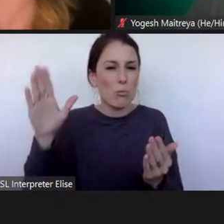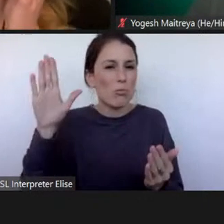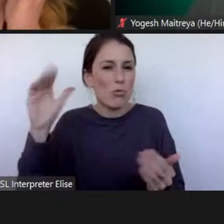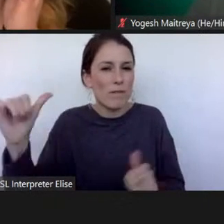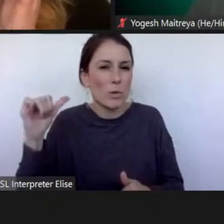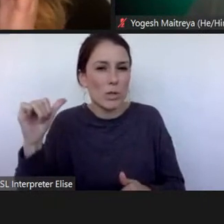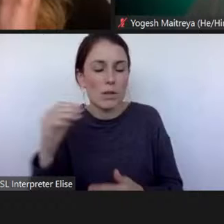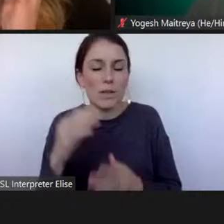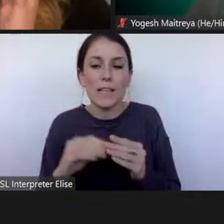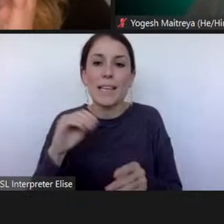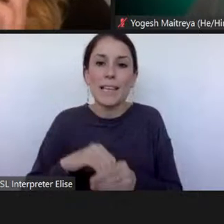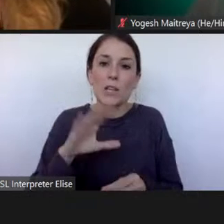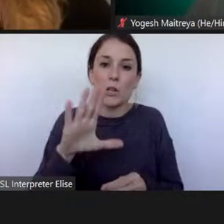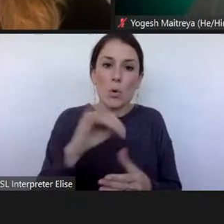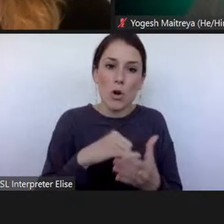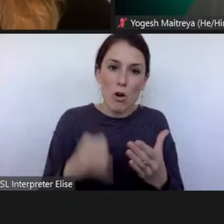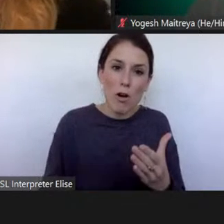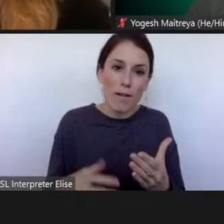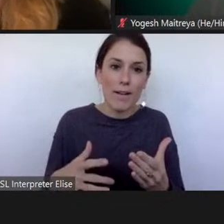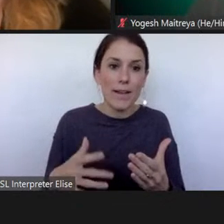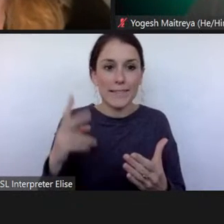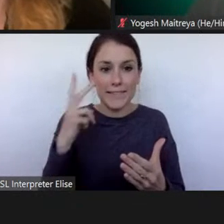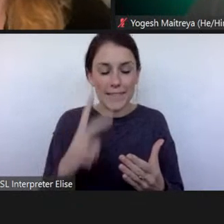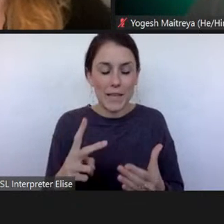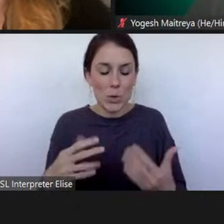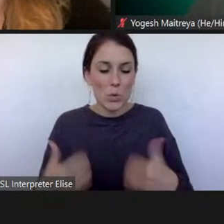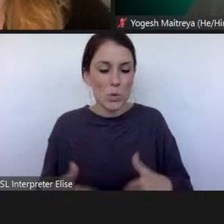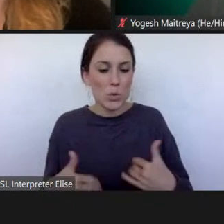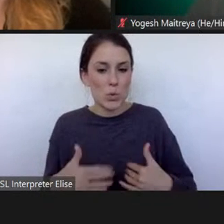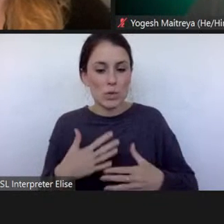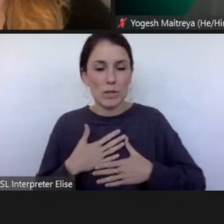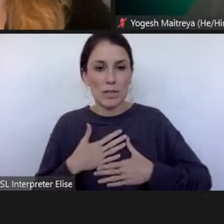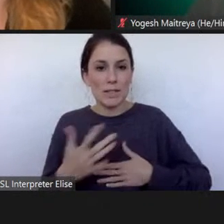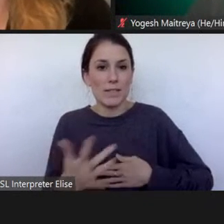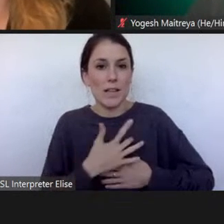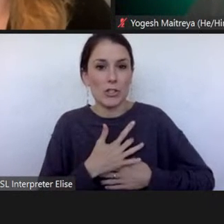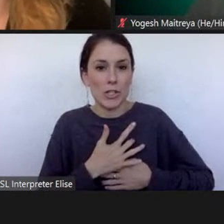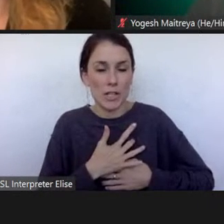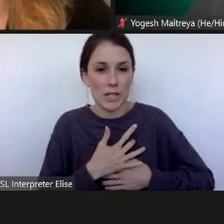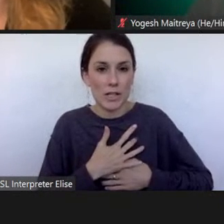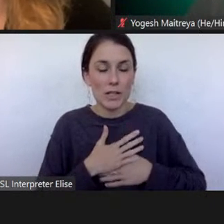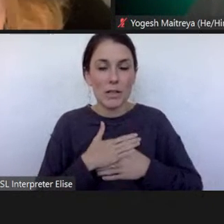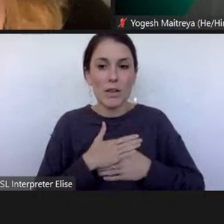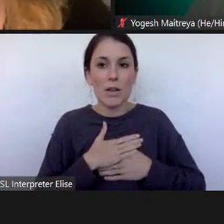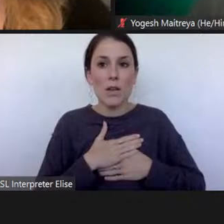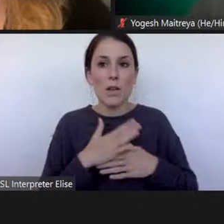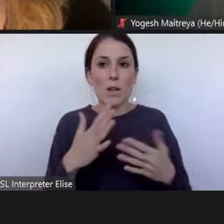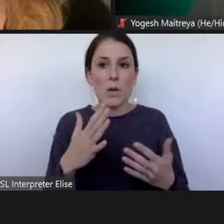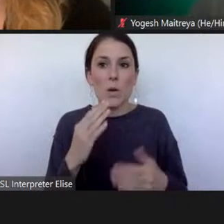I see touching, moving matter, right? Home knowledges